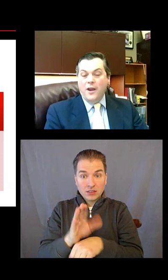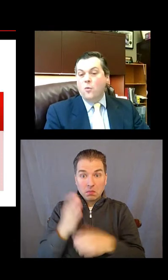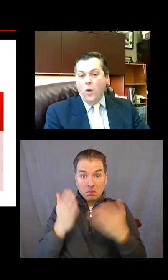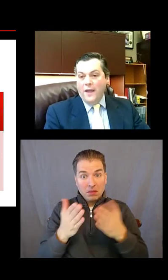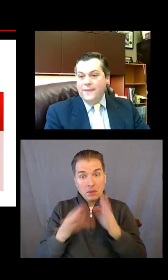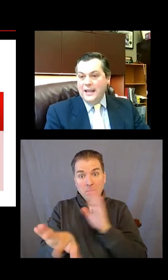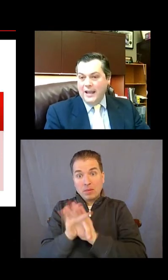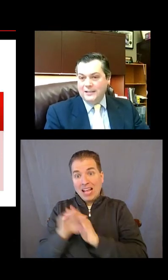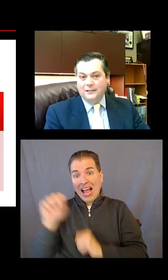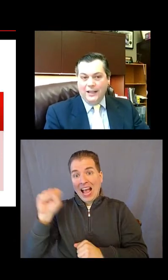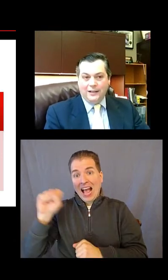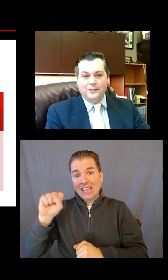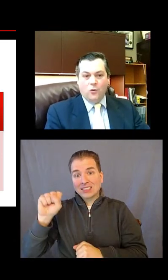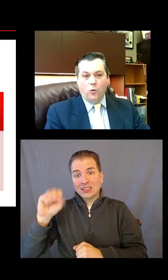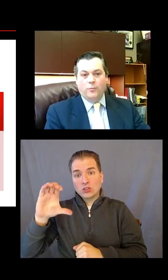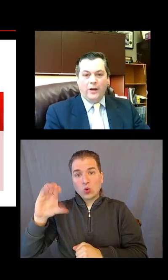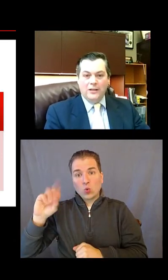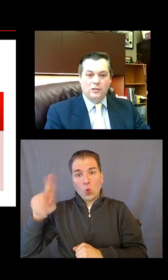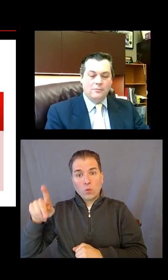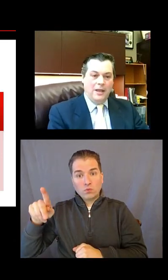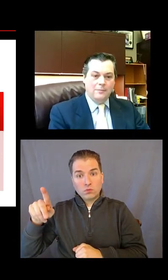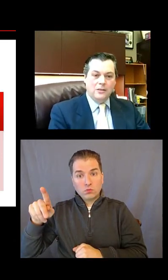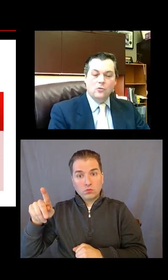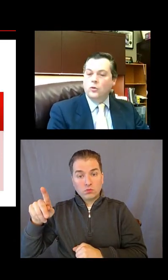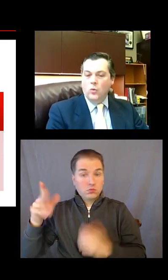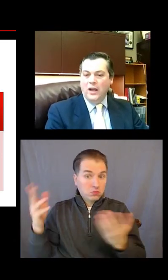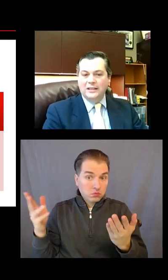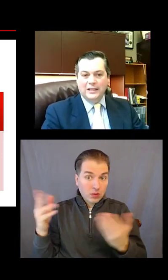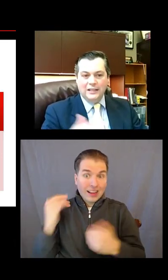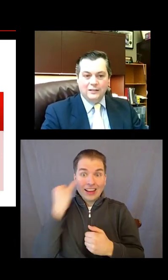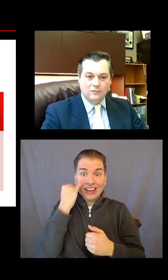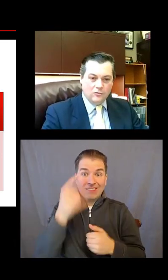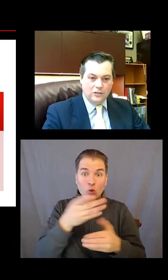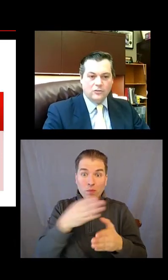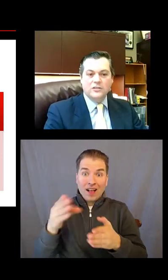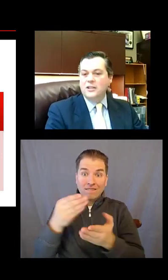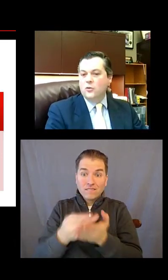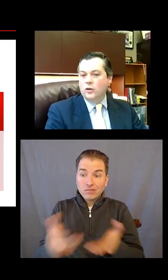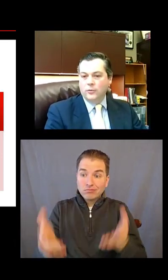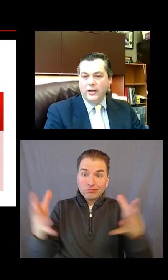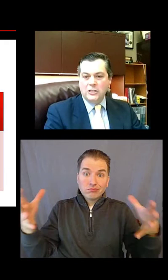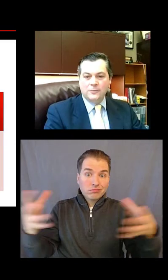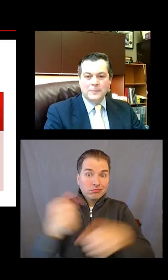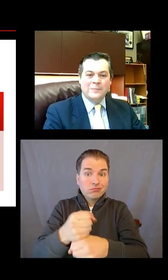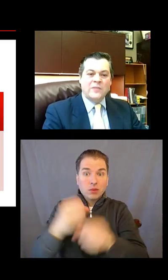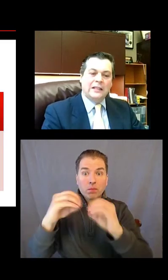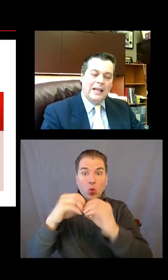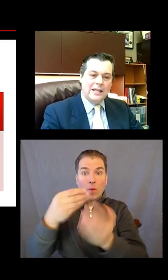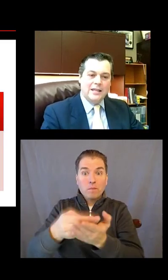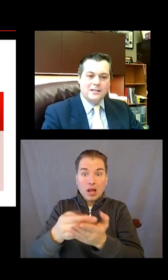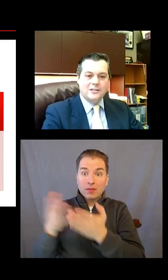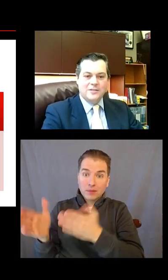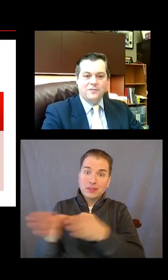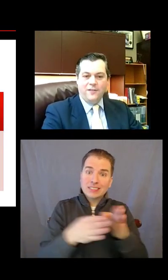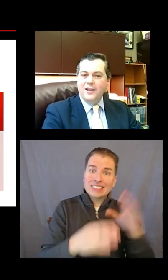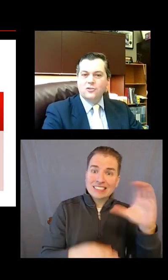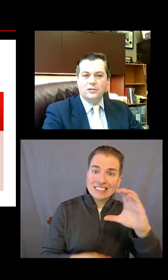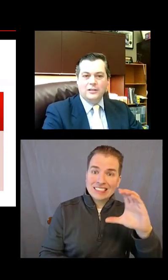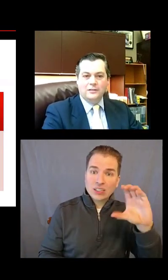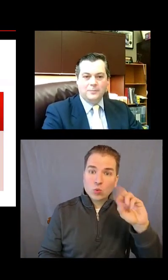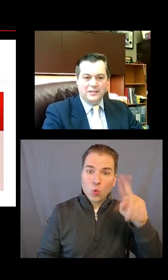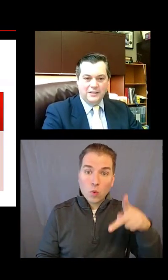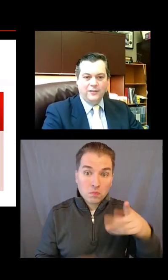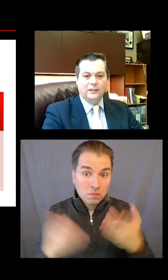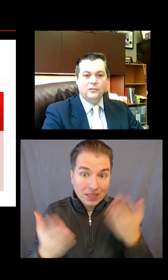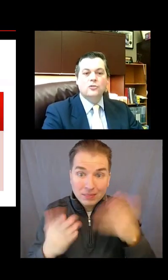could, you might want the S-elected corporation. Maybe you would want the general C corporation. A lot of that's going to be